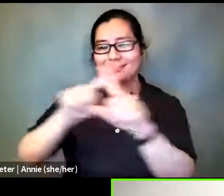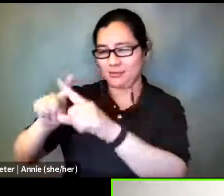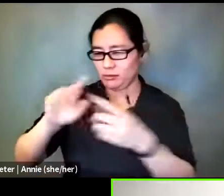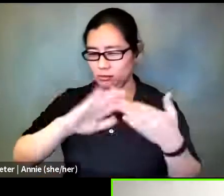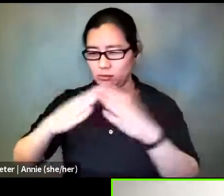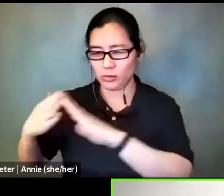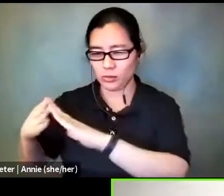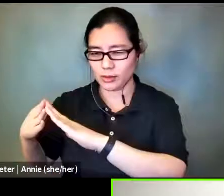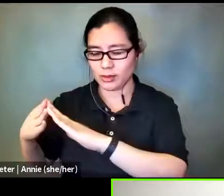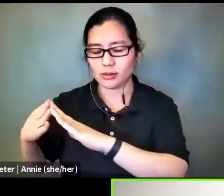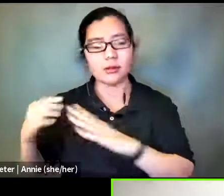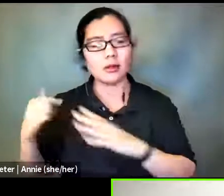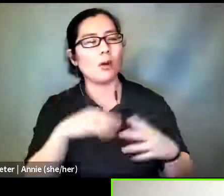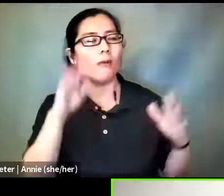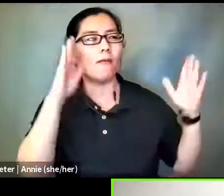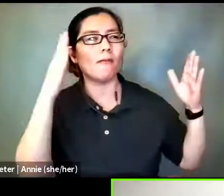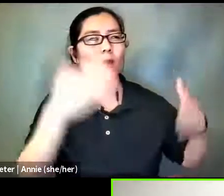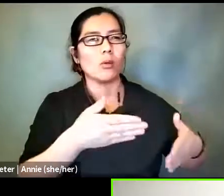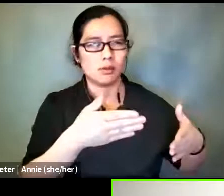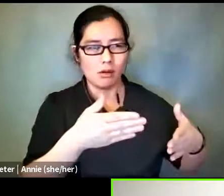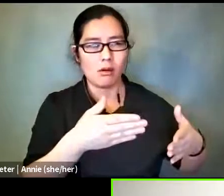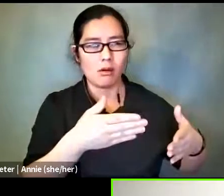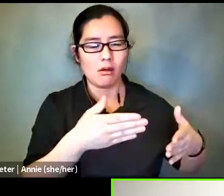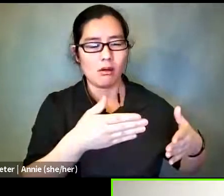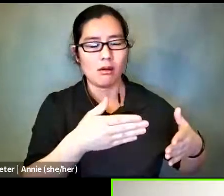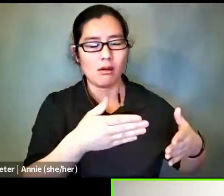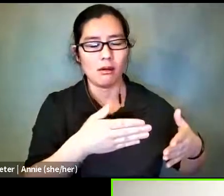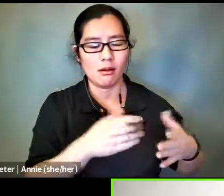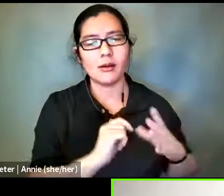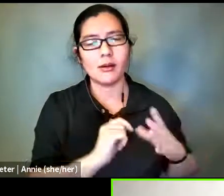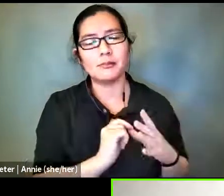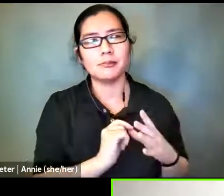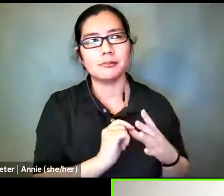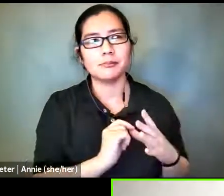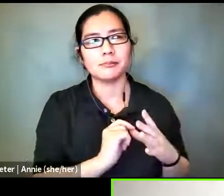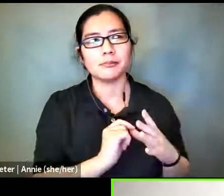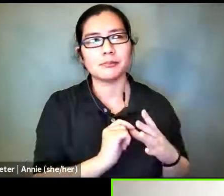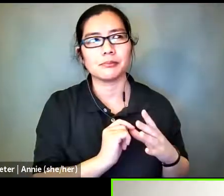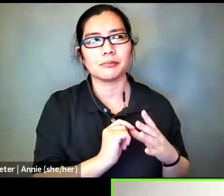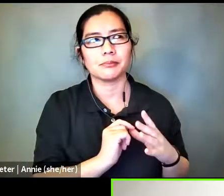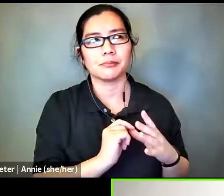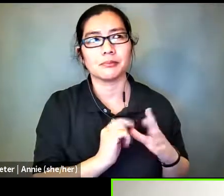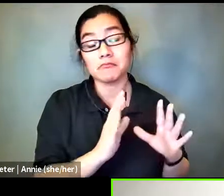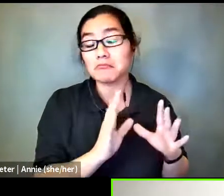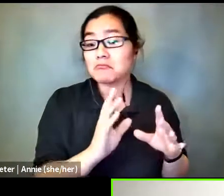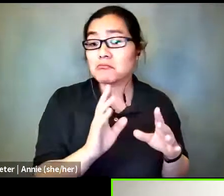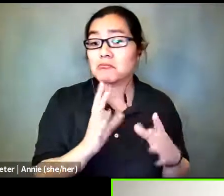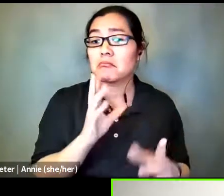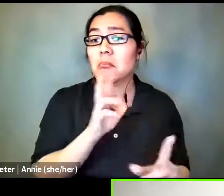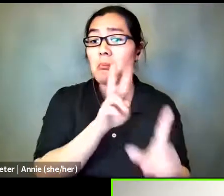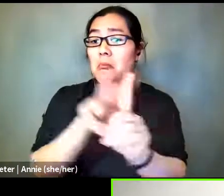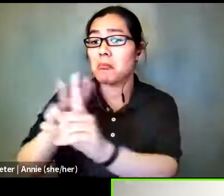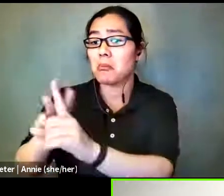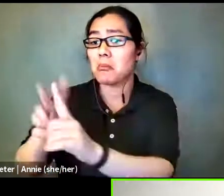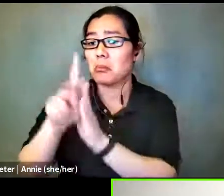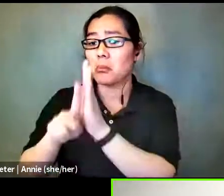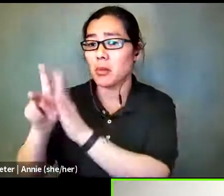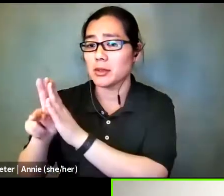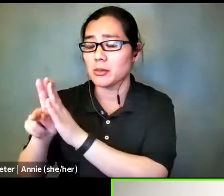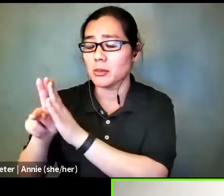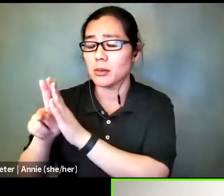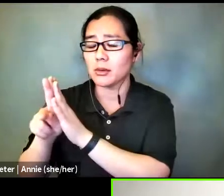on, based on the work that we've done and using those principles, how are we creating a